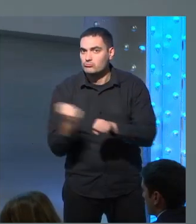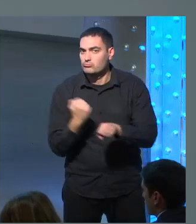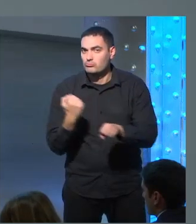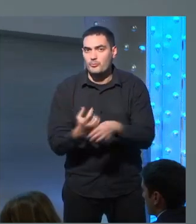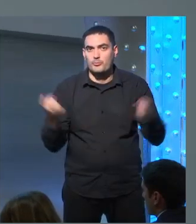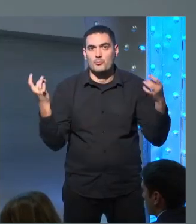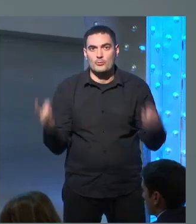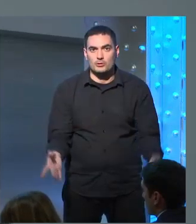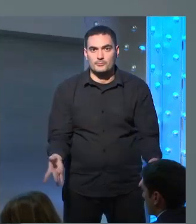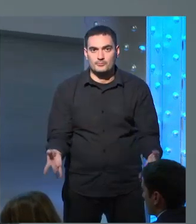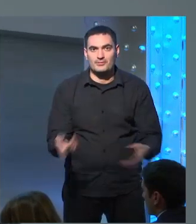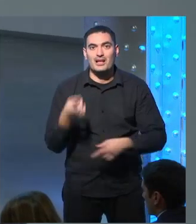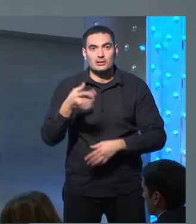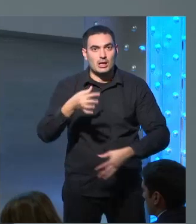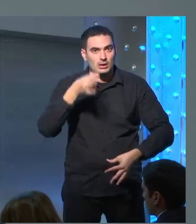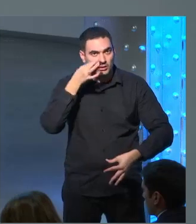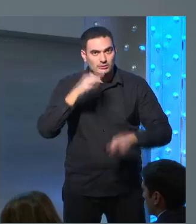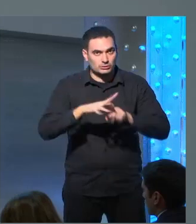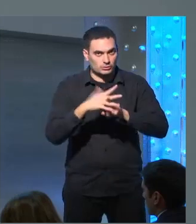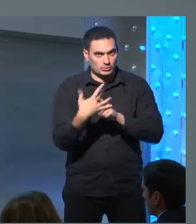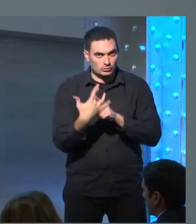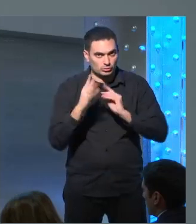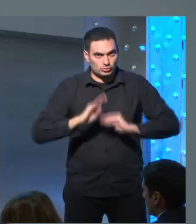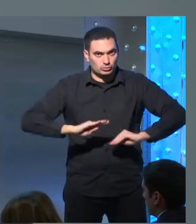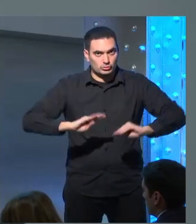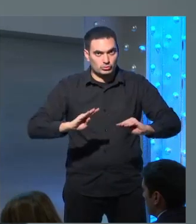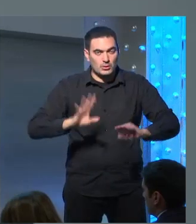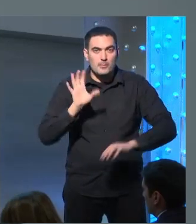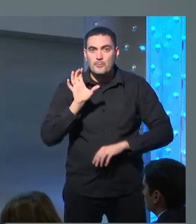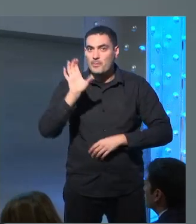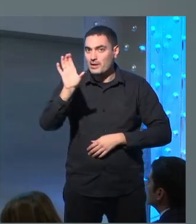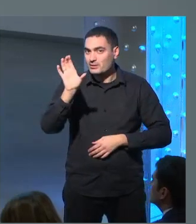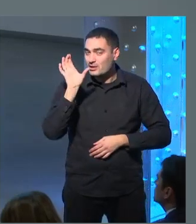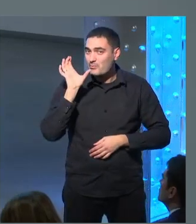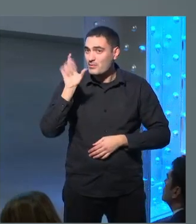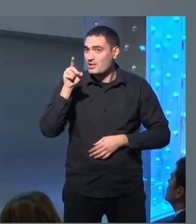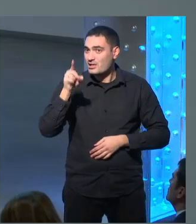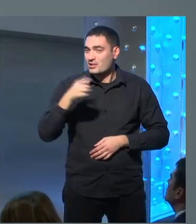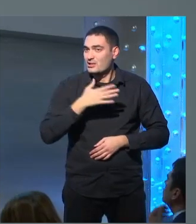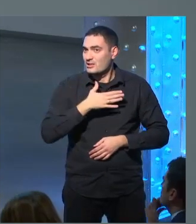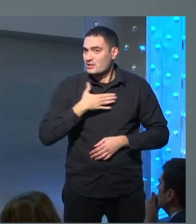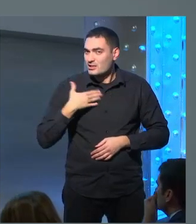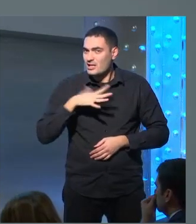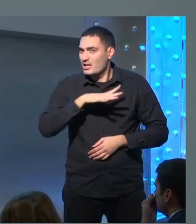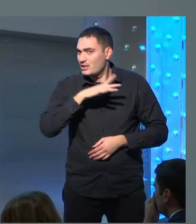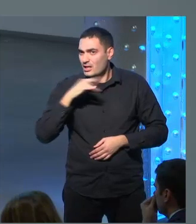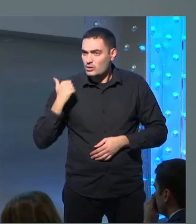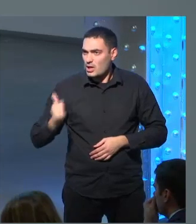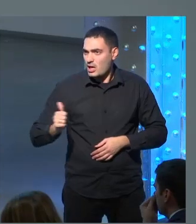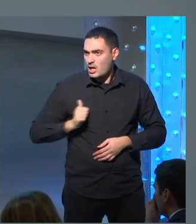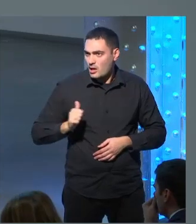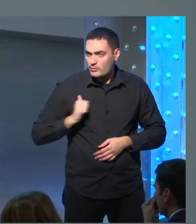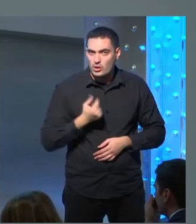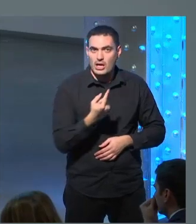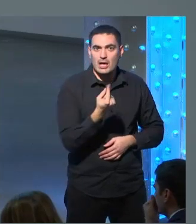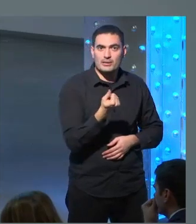be employable as soon as possible. That is the reality of what is a country that has to count